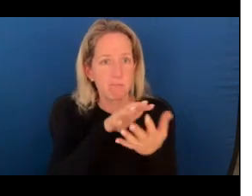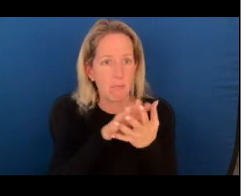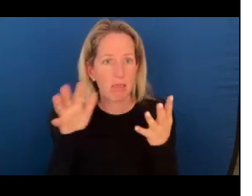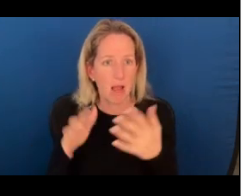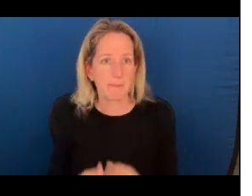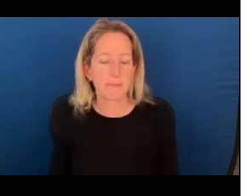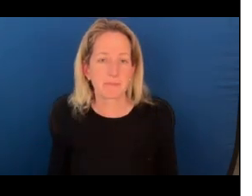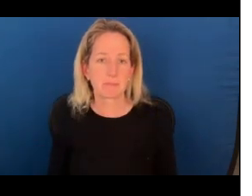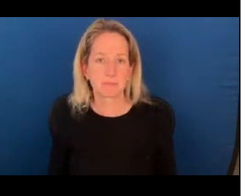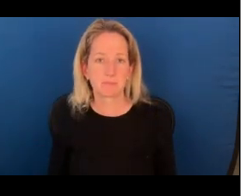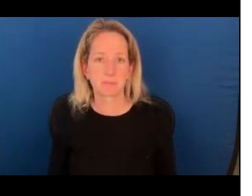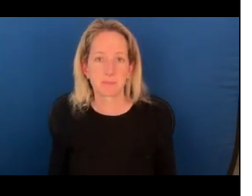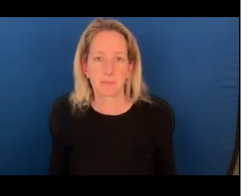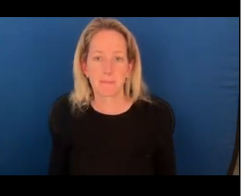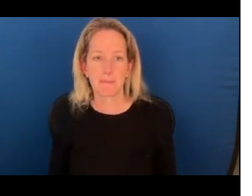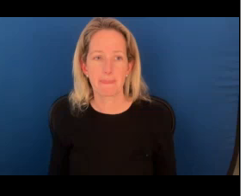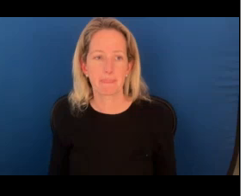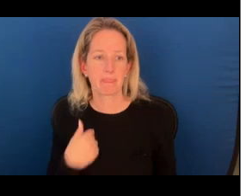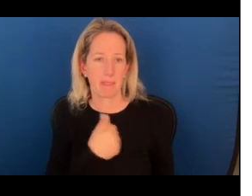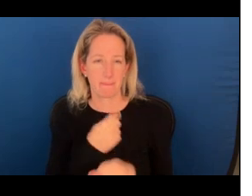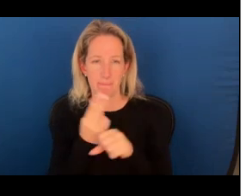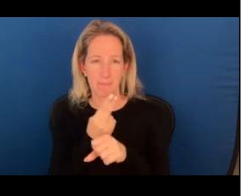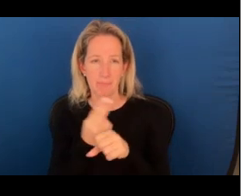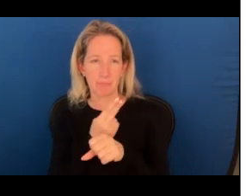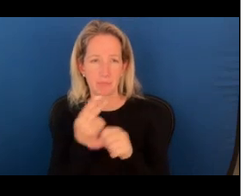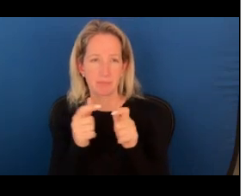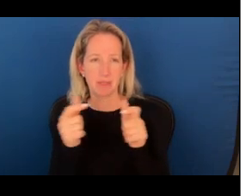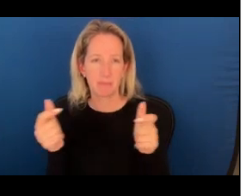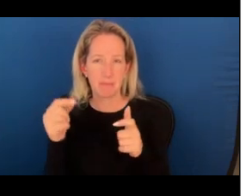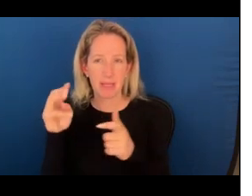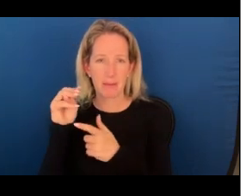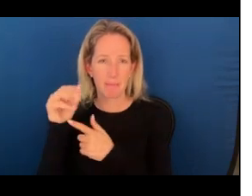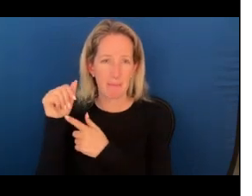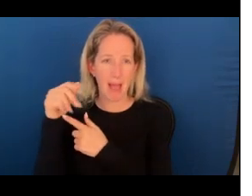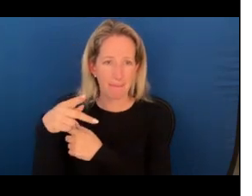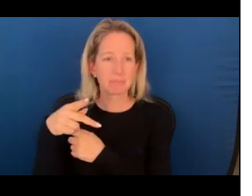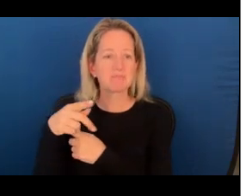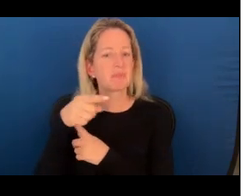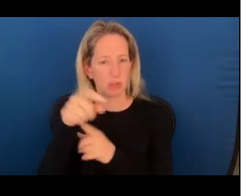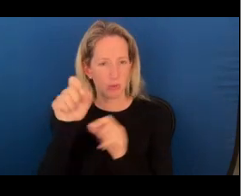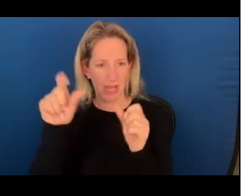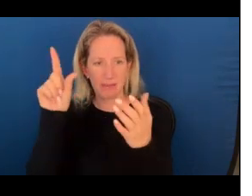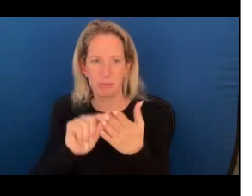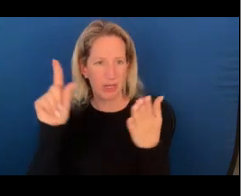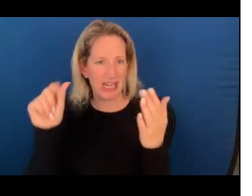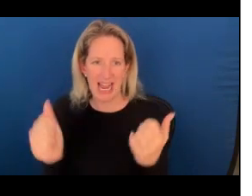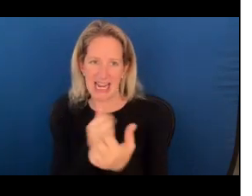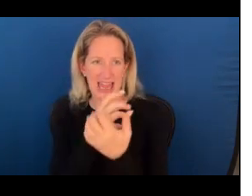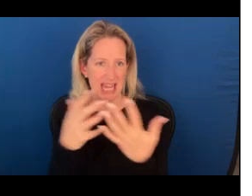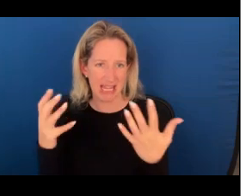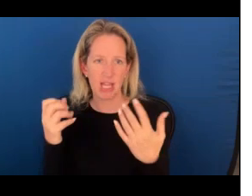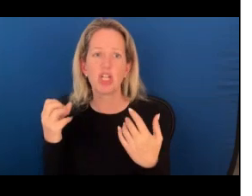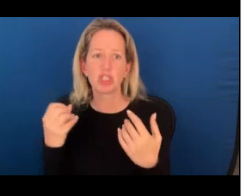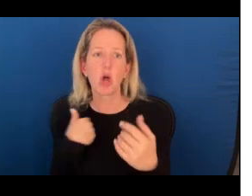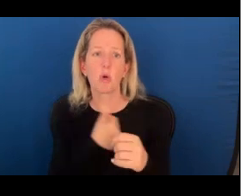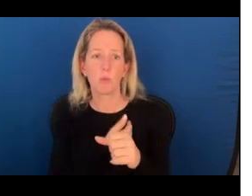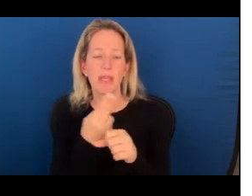we also use these big maps. You can print pretty much anything on anything these days. So we have